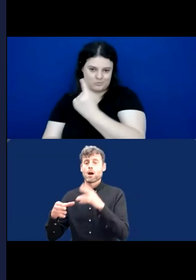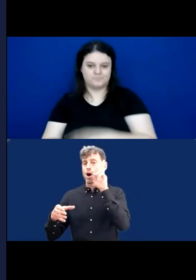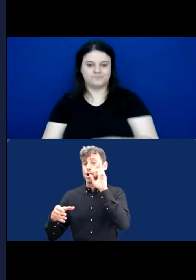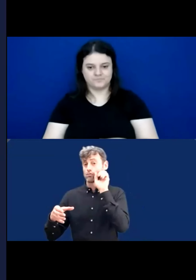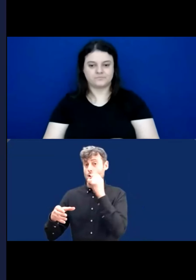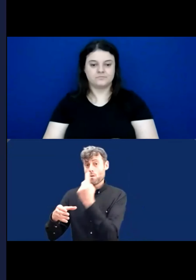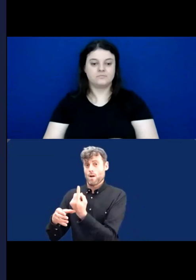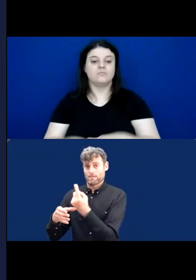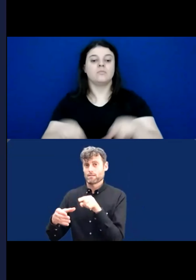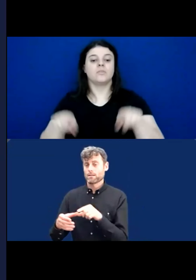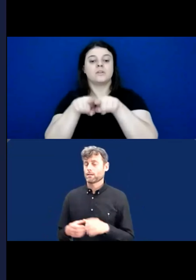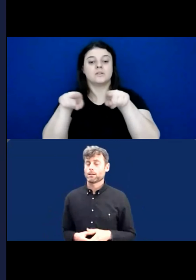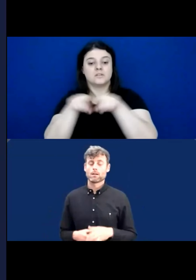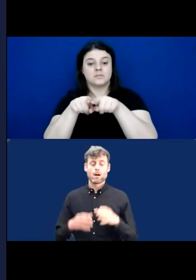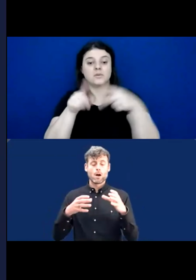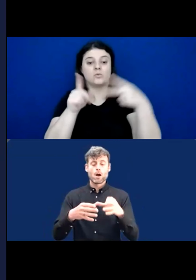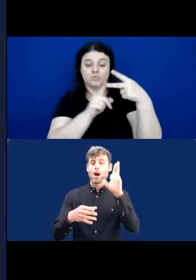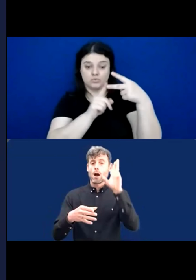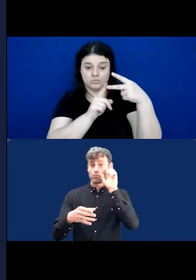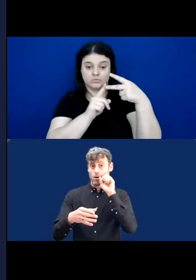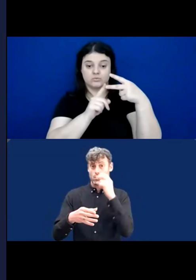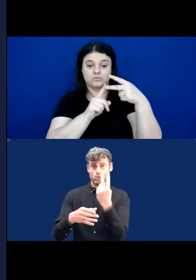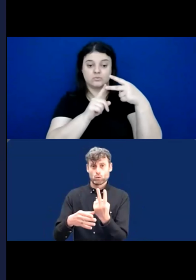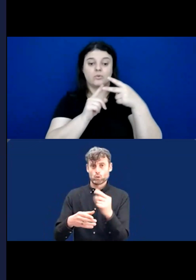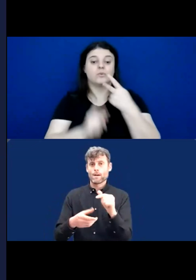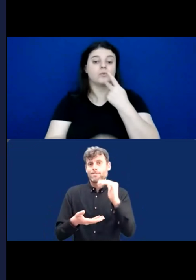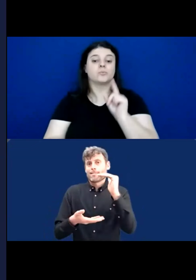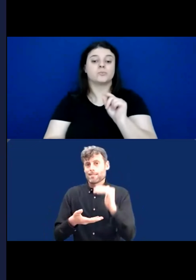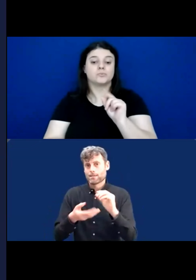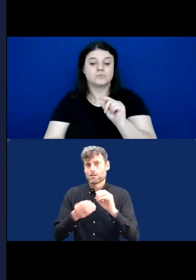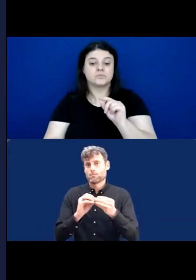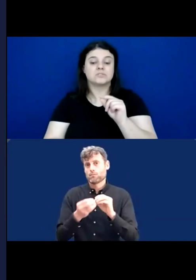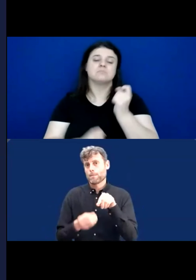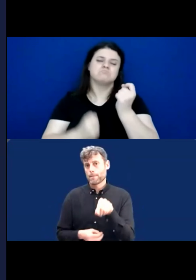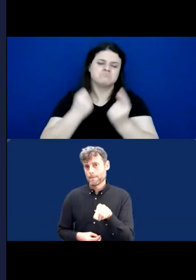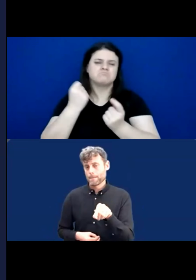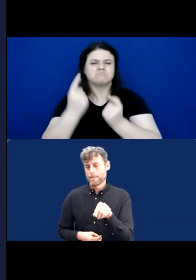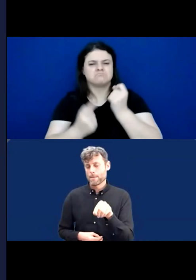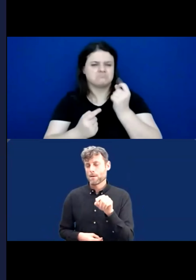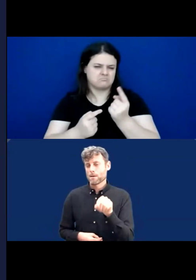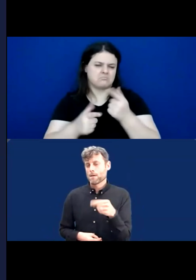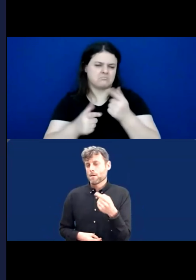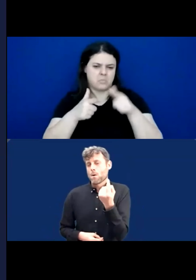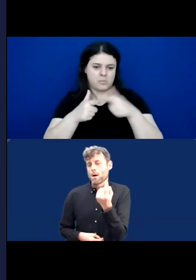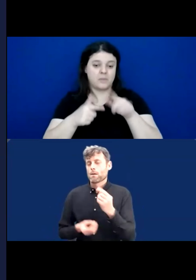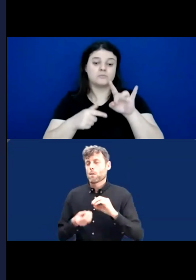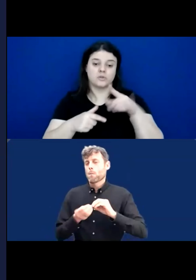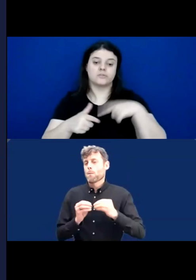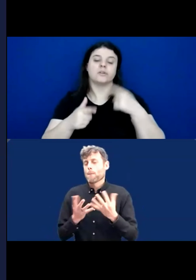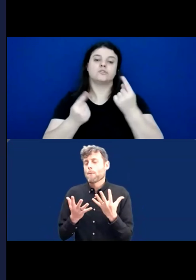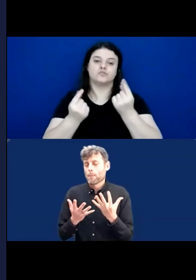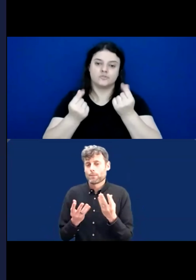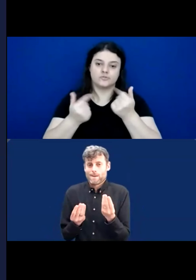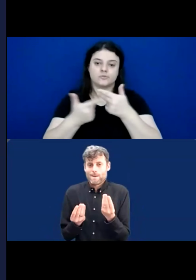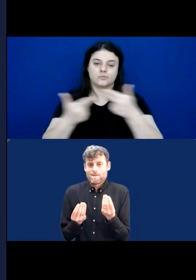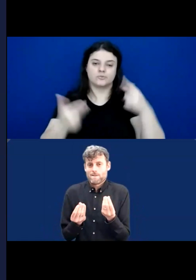Persons with Usher type 2 reported fewest problems. The only exception was for financial